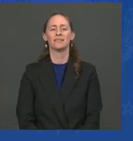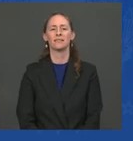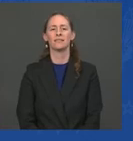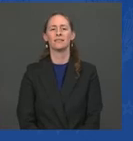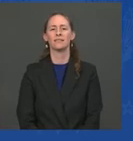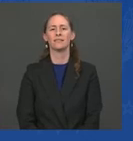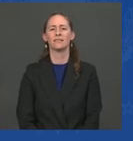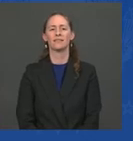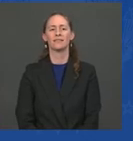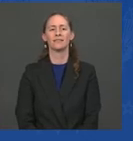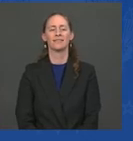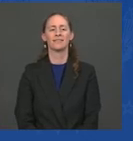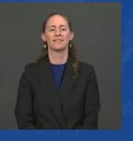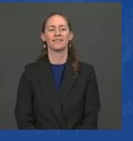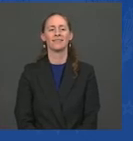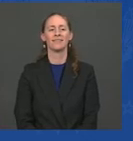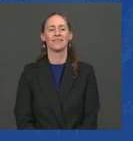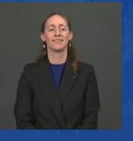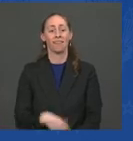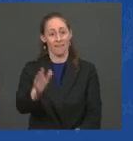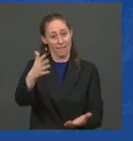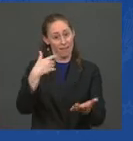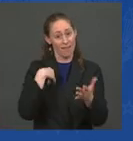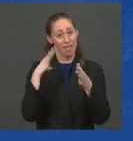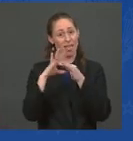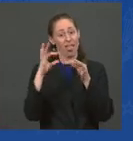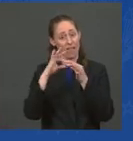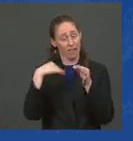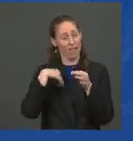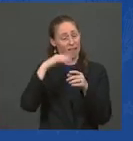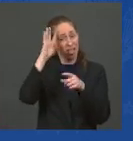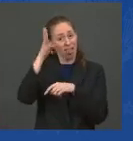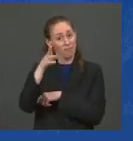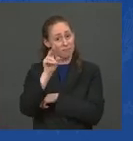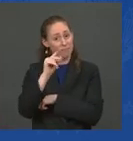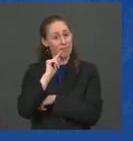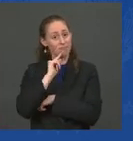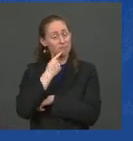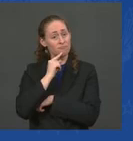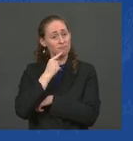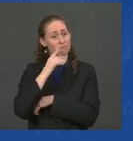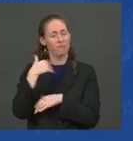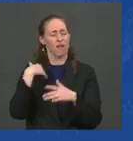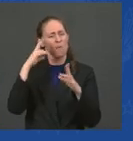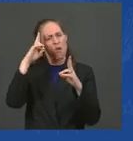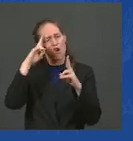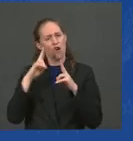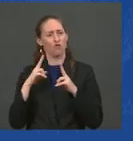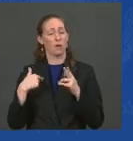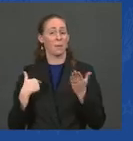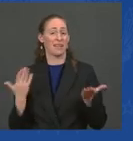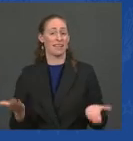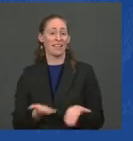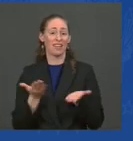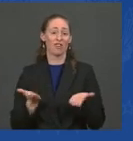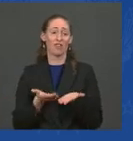It is truly, it's not hyperbole to suggest, it's a great honor to be here, a genuine